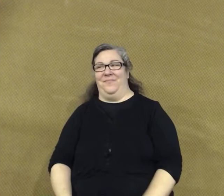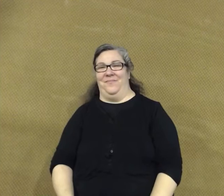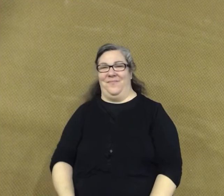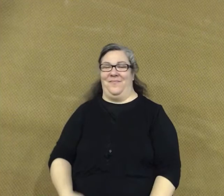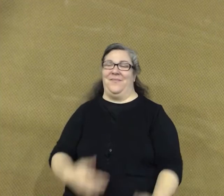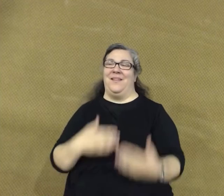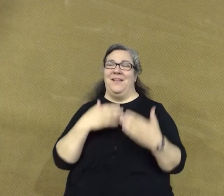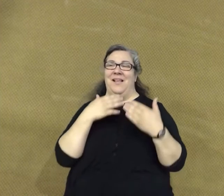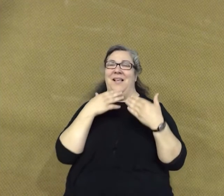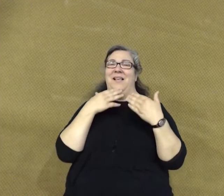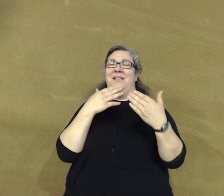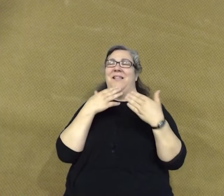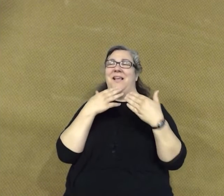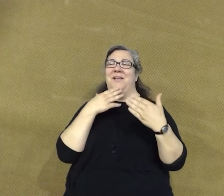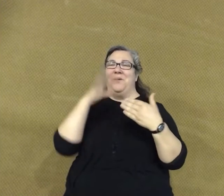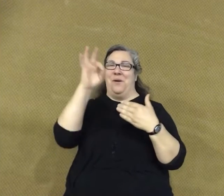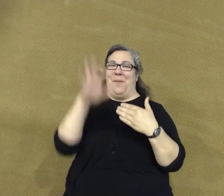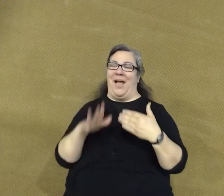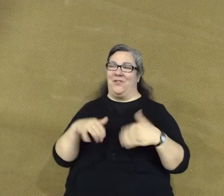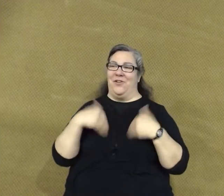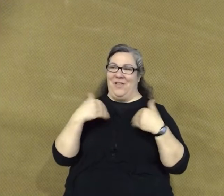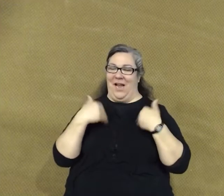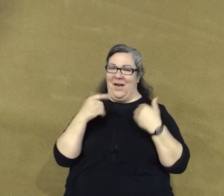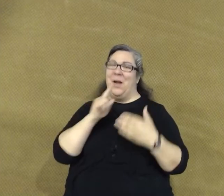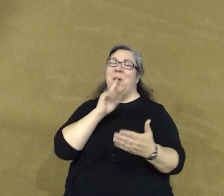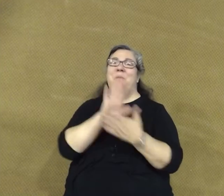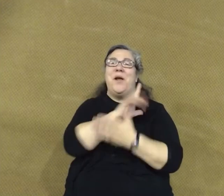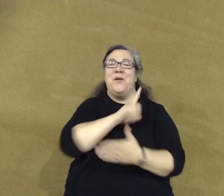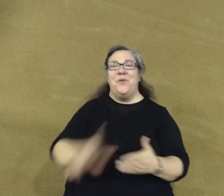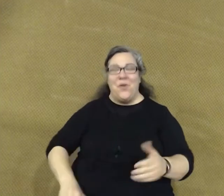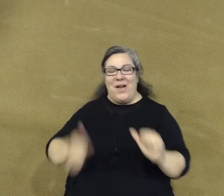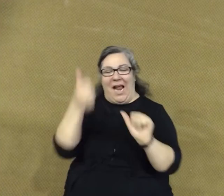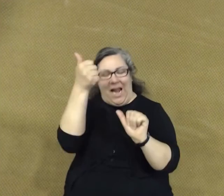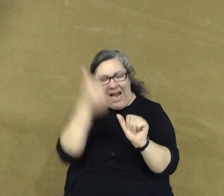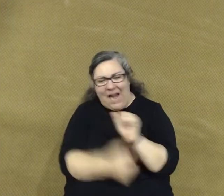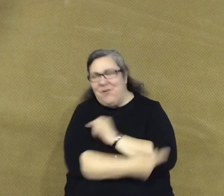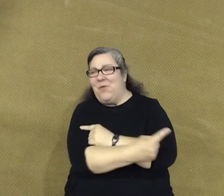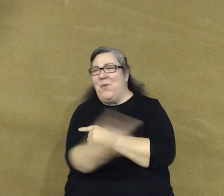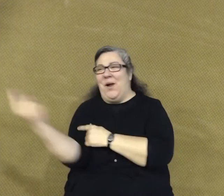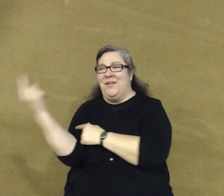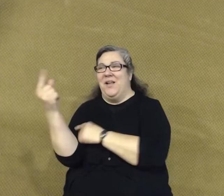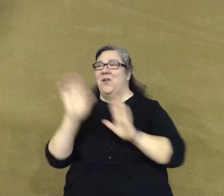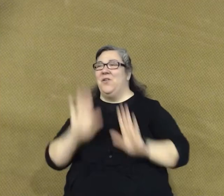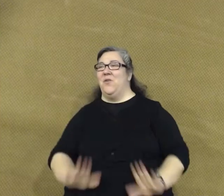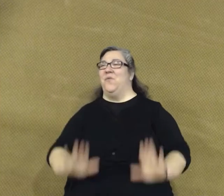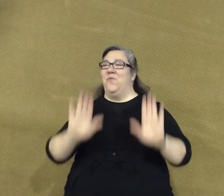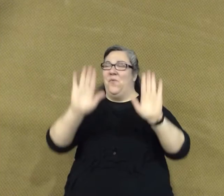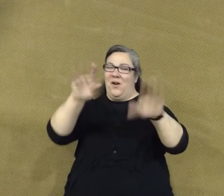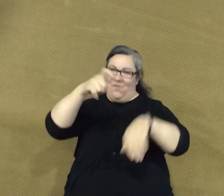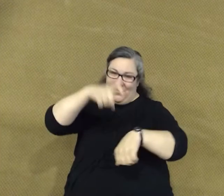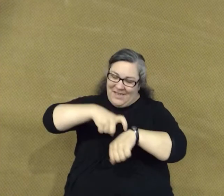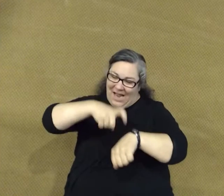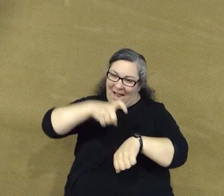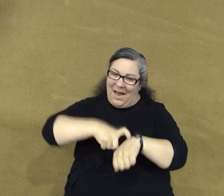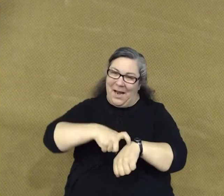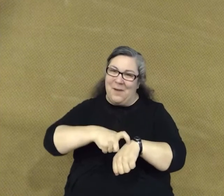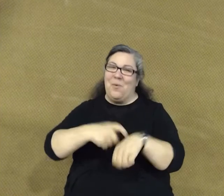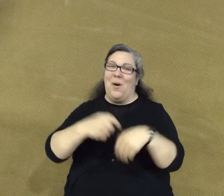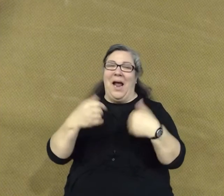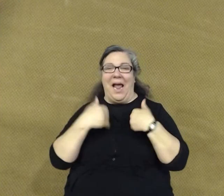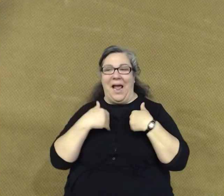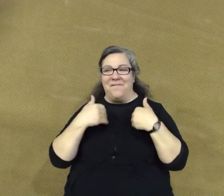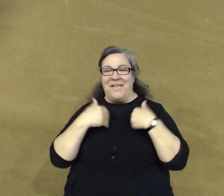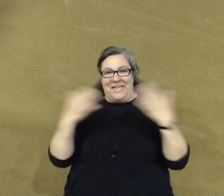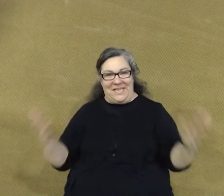Thank you, Pastor Young. Praise the Lord, everybody. What a great time we are